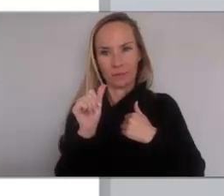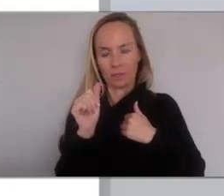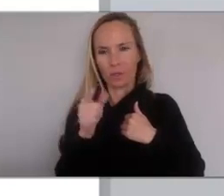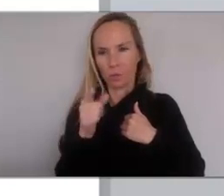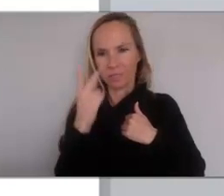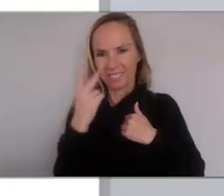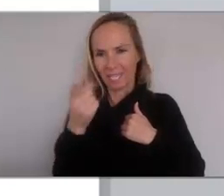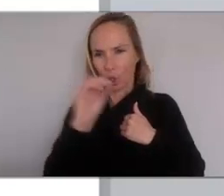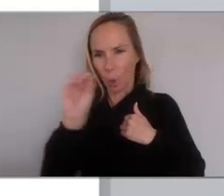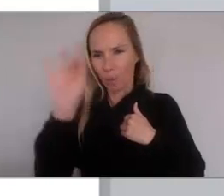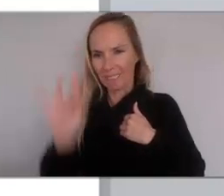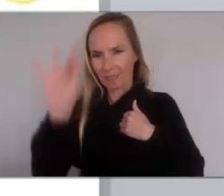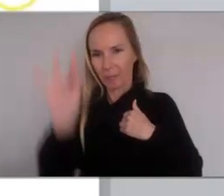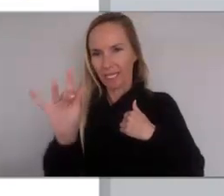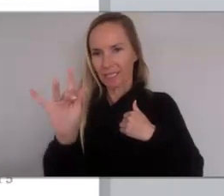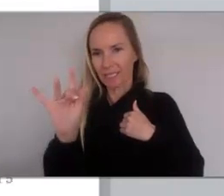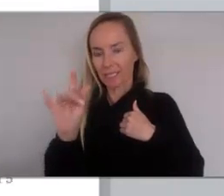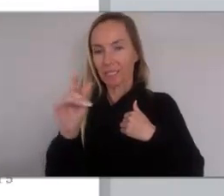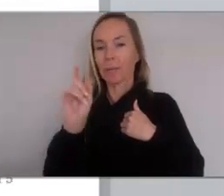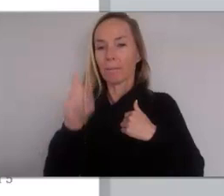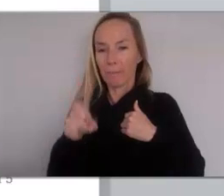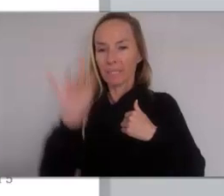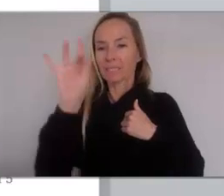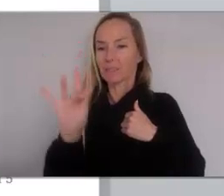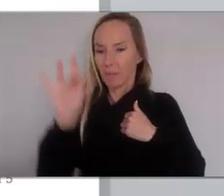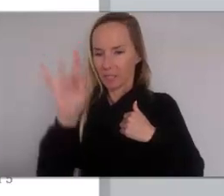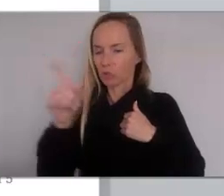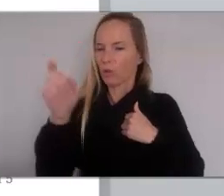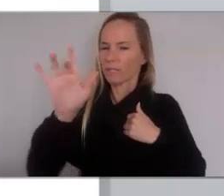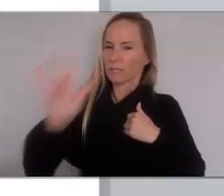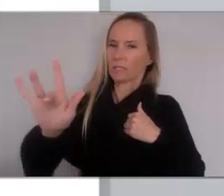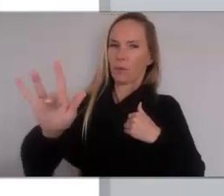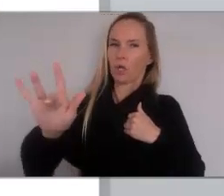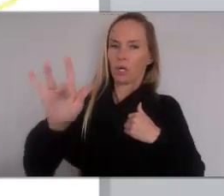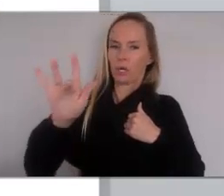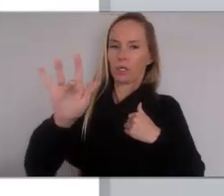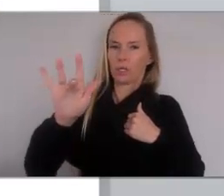enough space in between Griffin and the page number. So just double click in the header